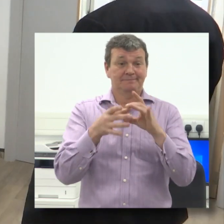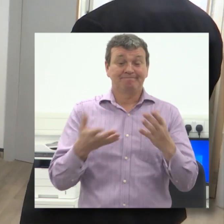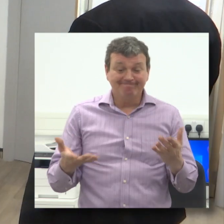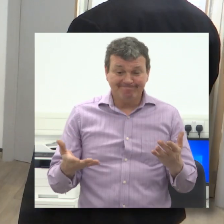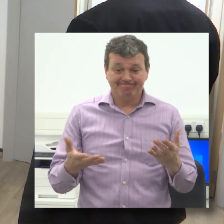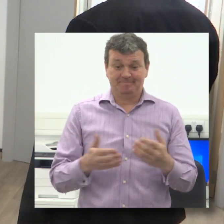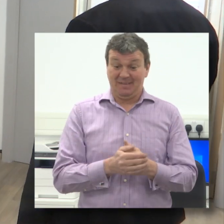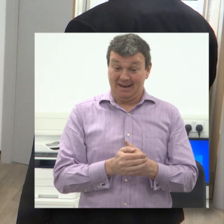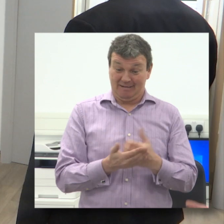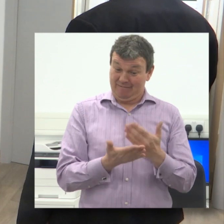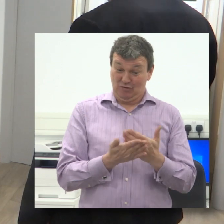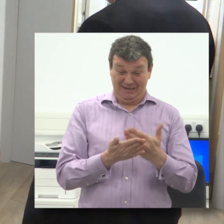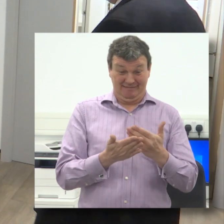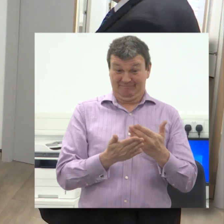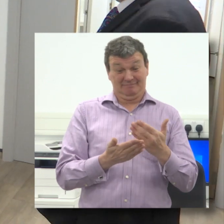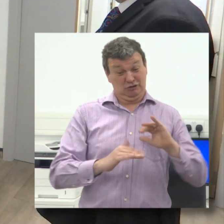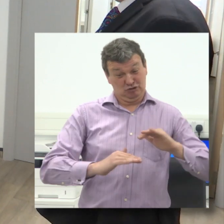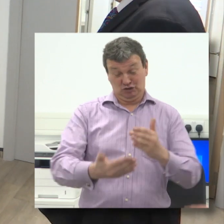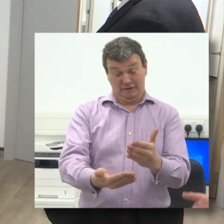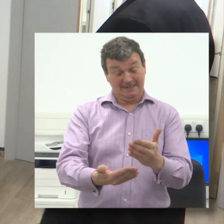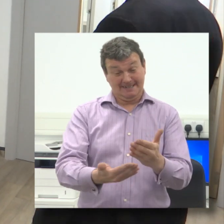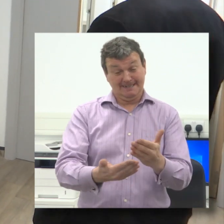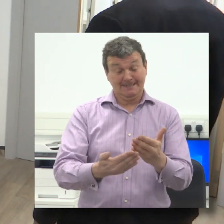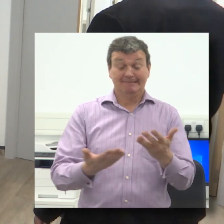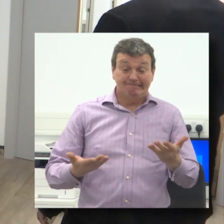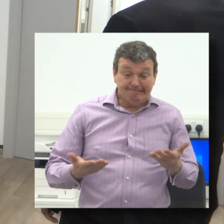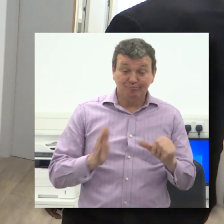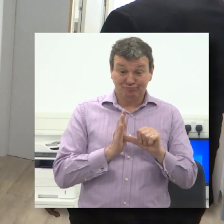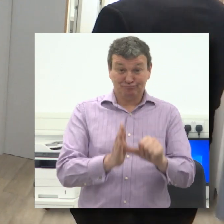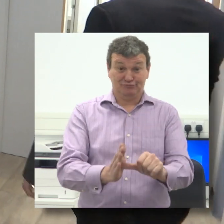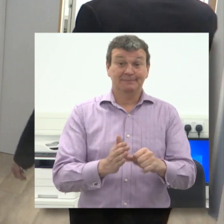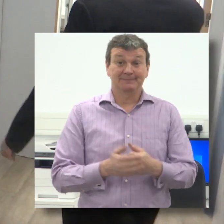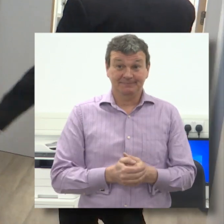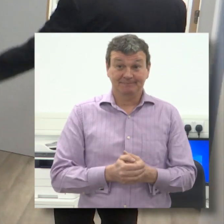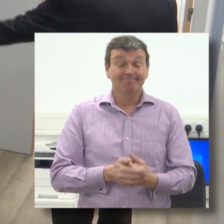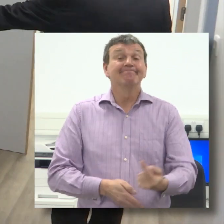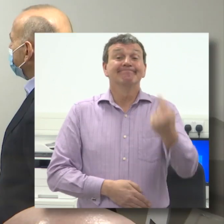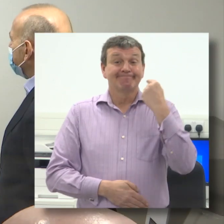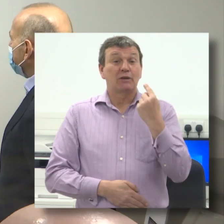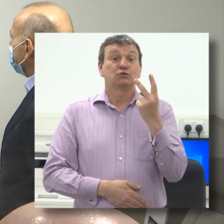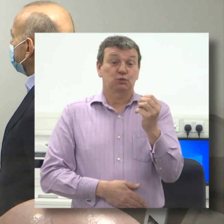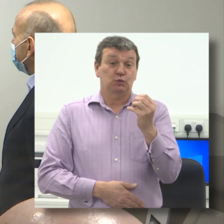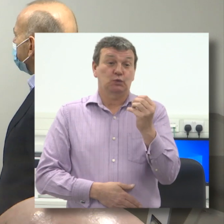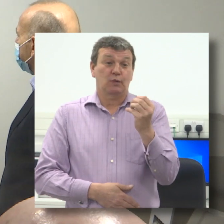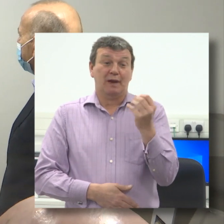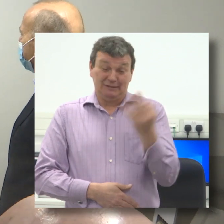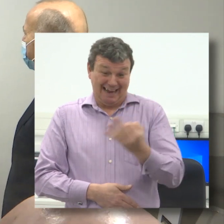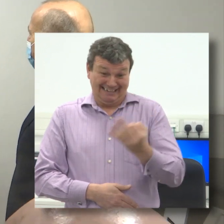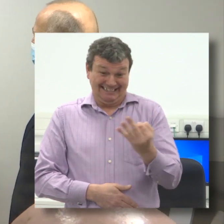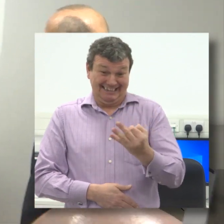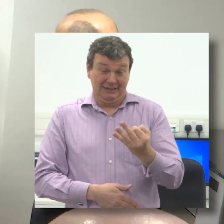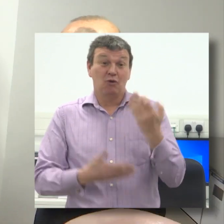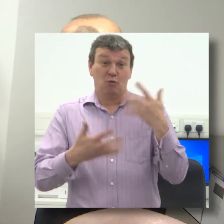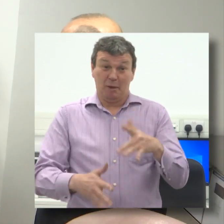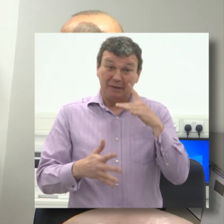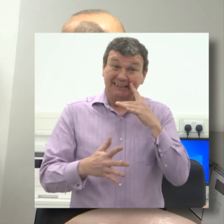and that affected the quality of service. That came to light when we actually did, back in 2018, a survey